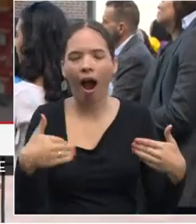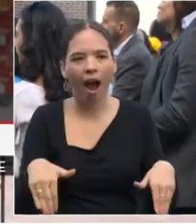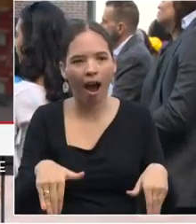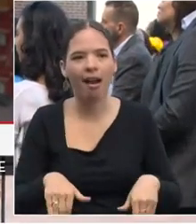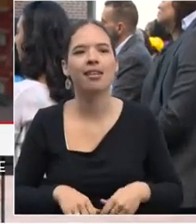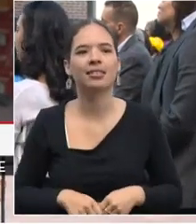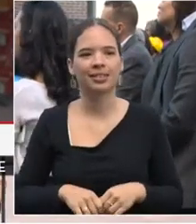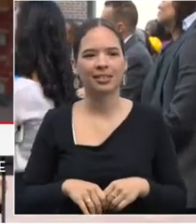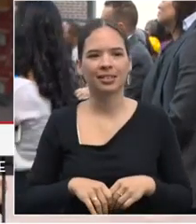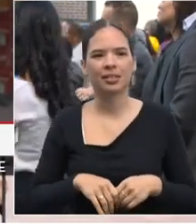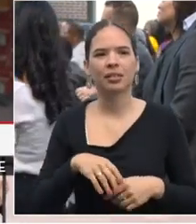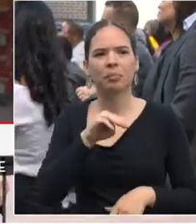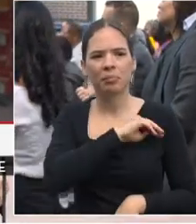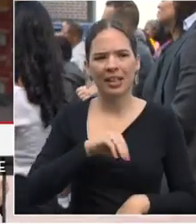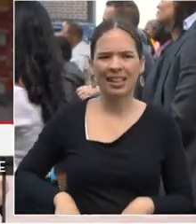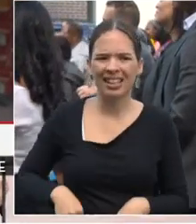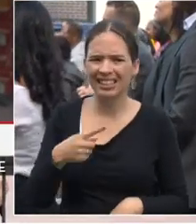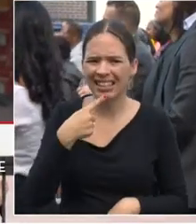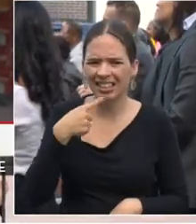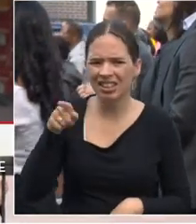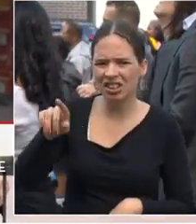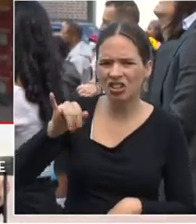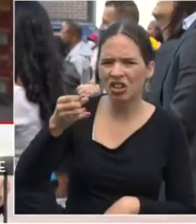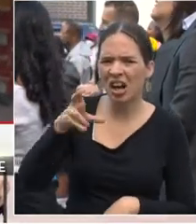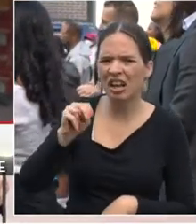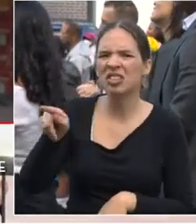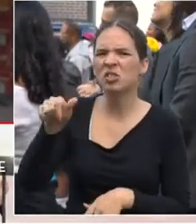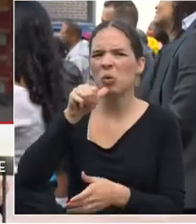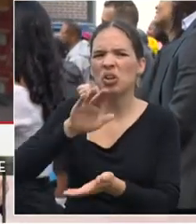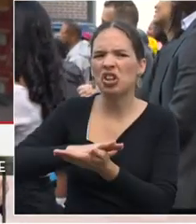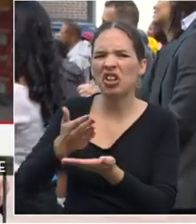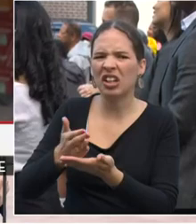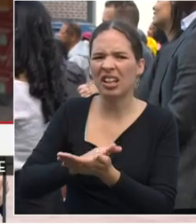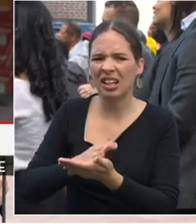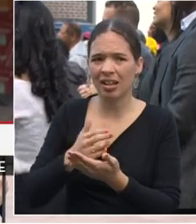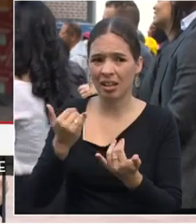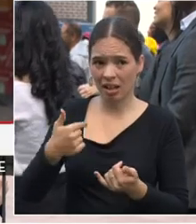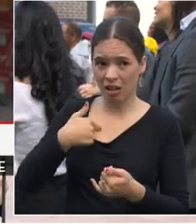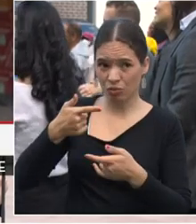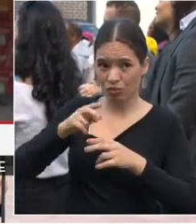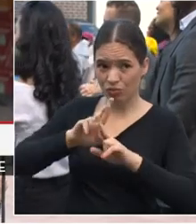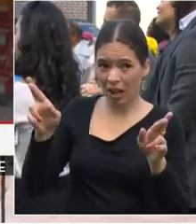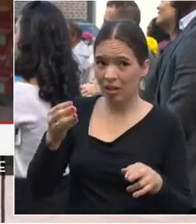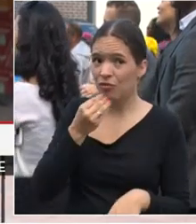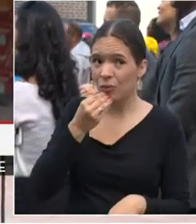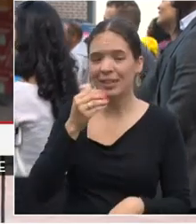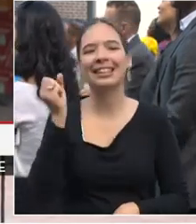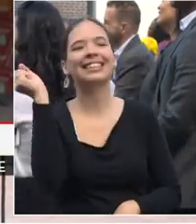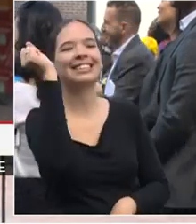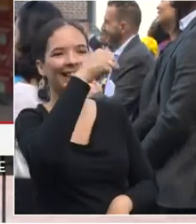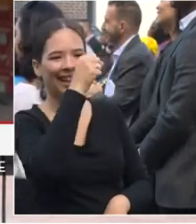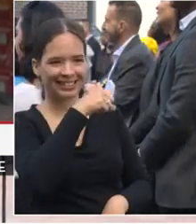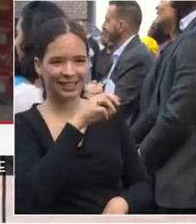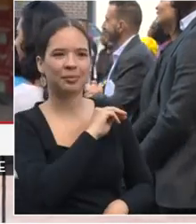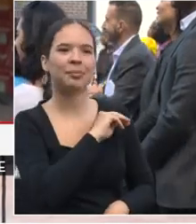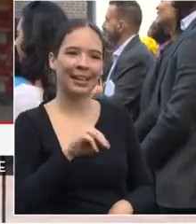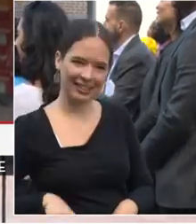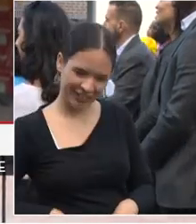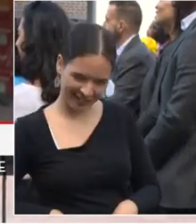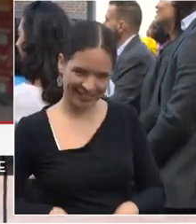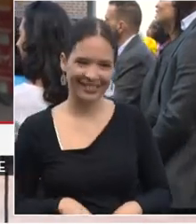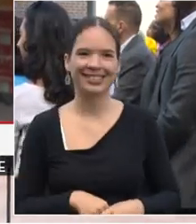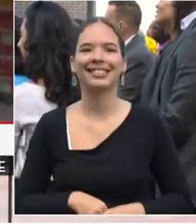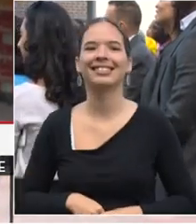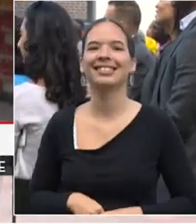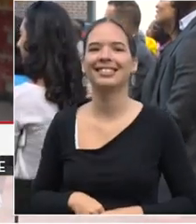And then she said, John, you don't cook. Is there any prepared food there? And I said, yes, Mayor. And somehow I grabbed the circulator on the way out.